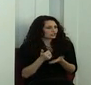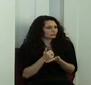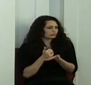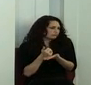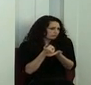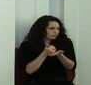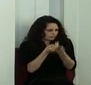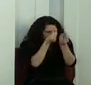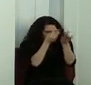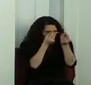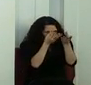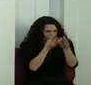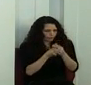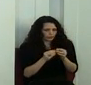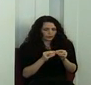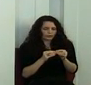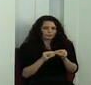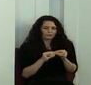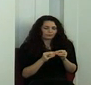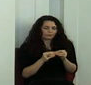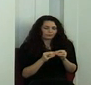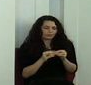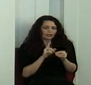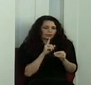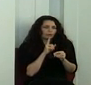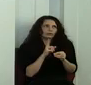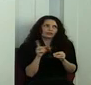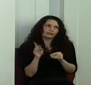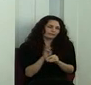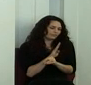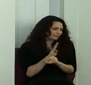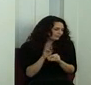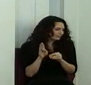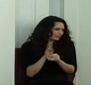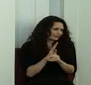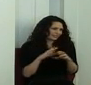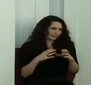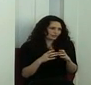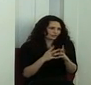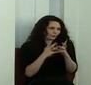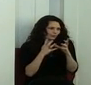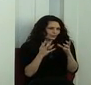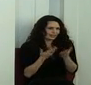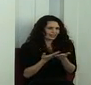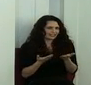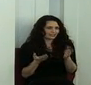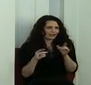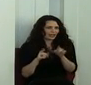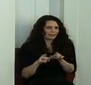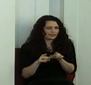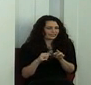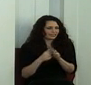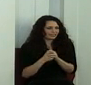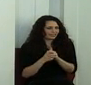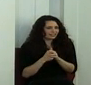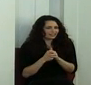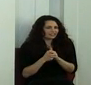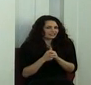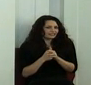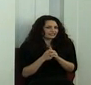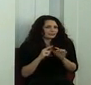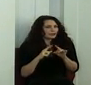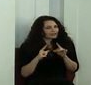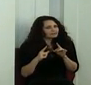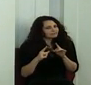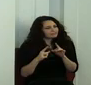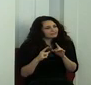more information about that. As I said, we are an extremely busy congregation. So many things are happening, not only to edify our own selves, but to build